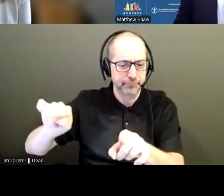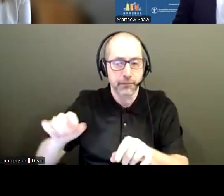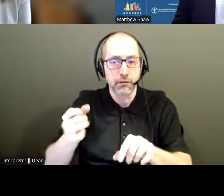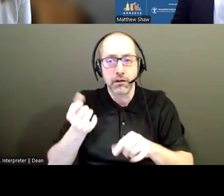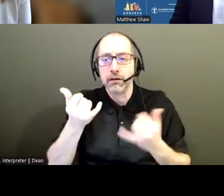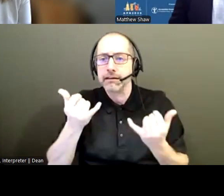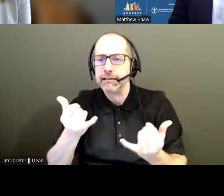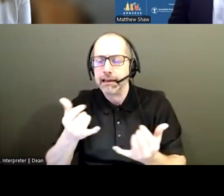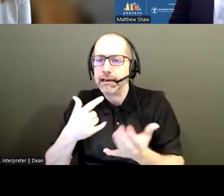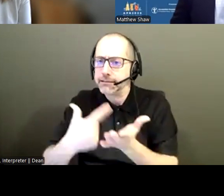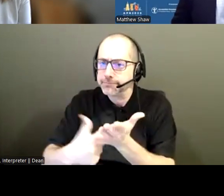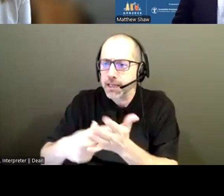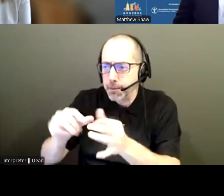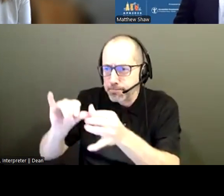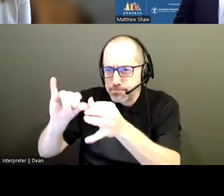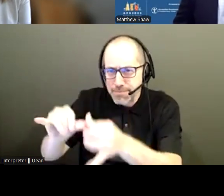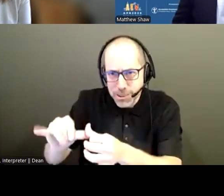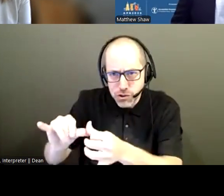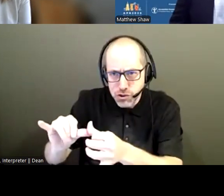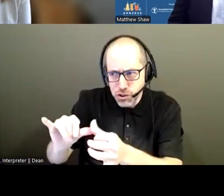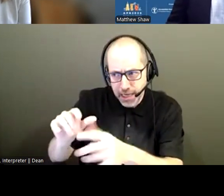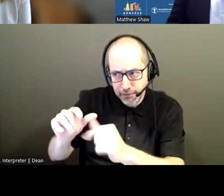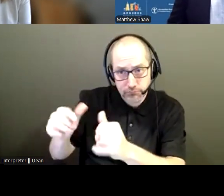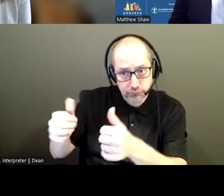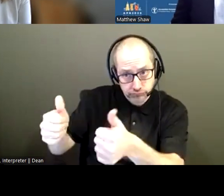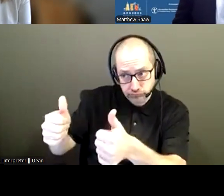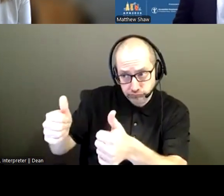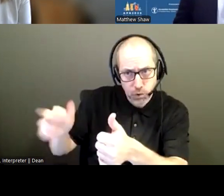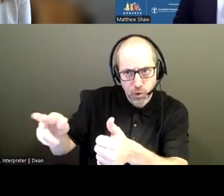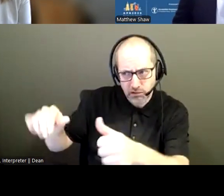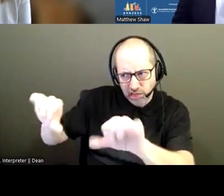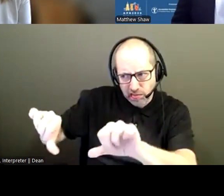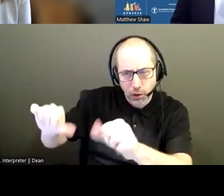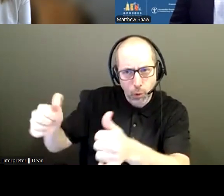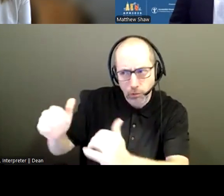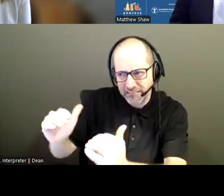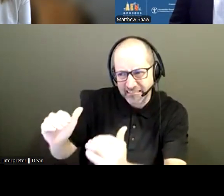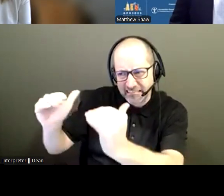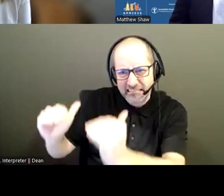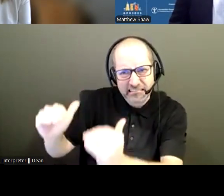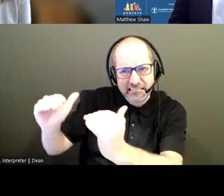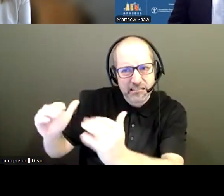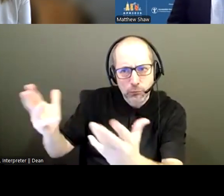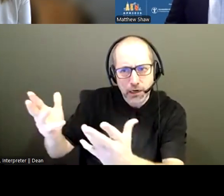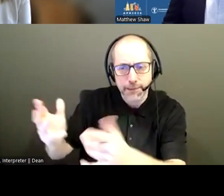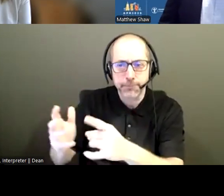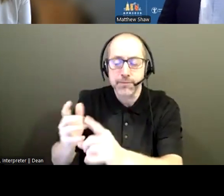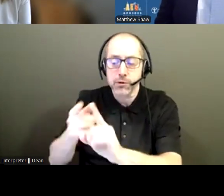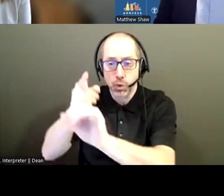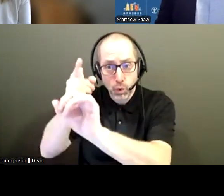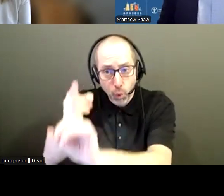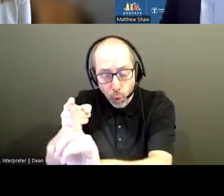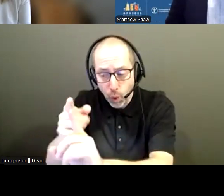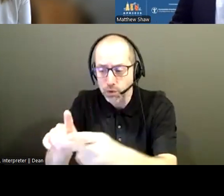about measurement, but maybe even just as a quick note, a preemptory is that goals, metrics, and how